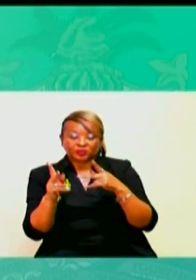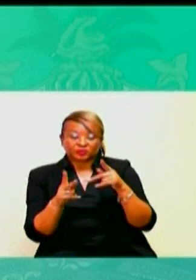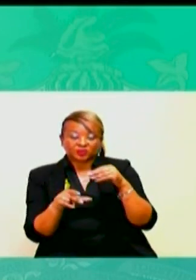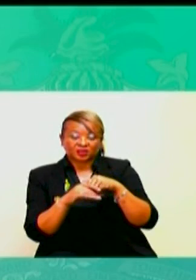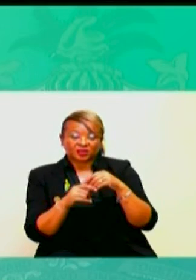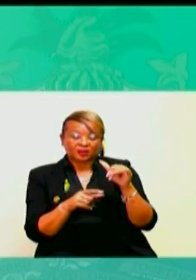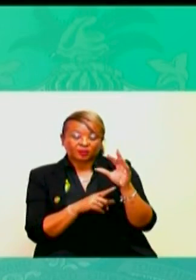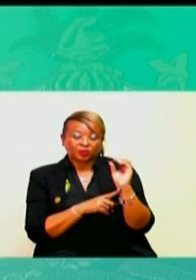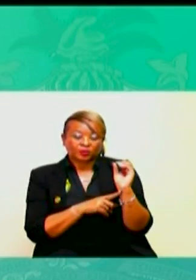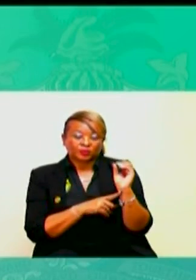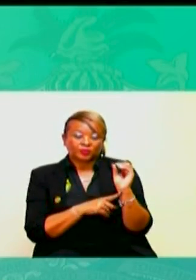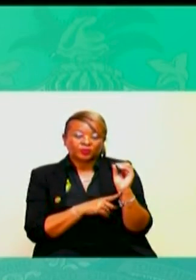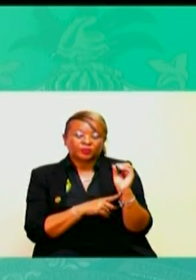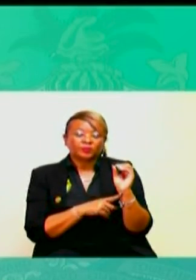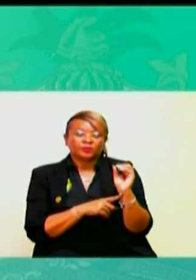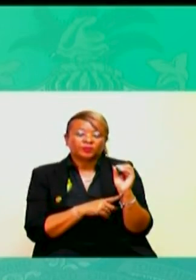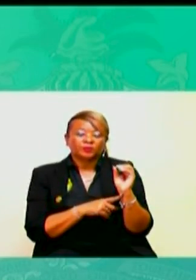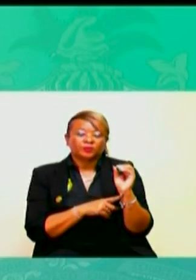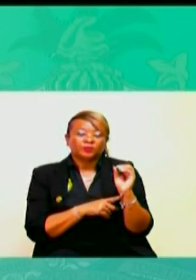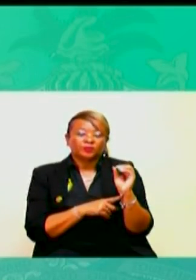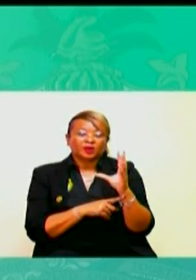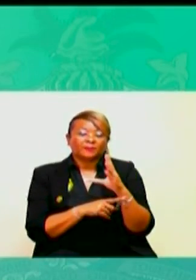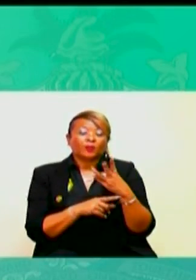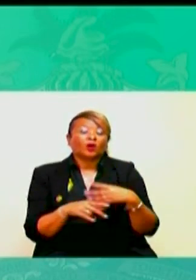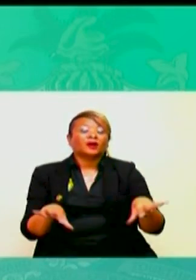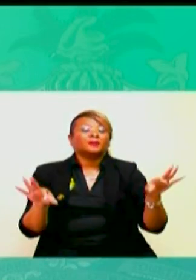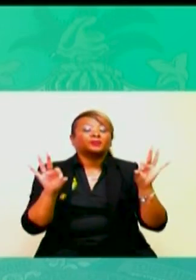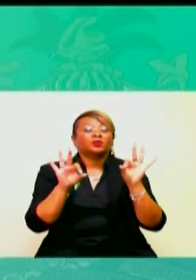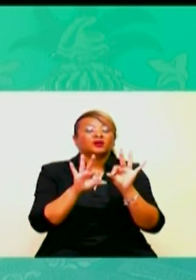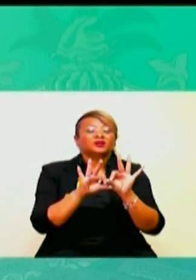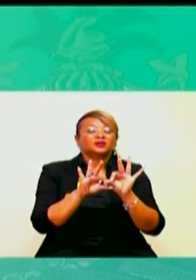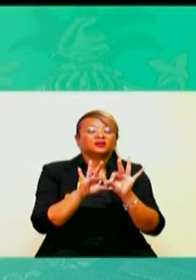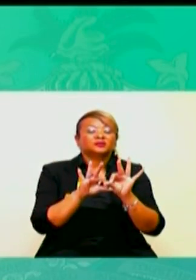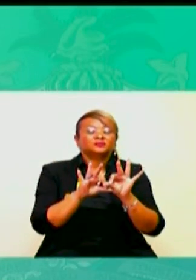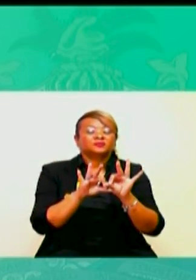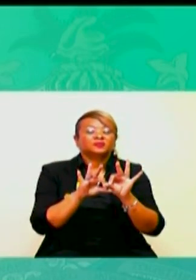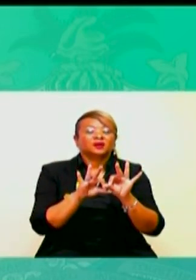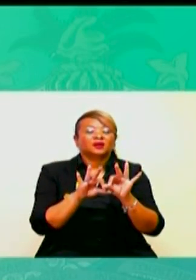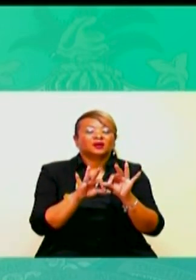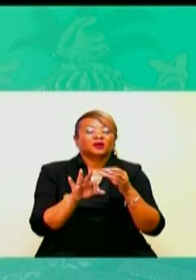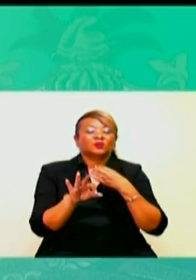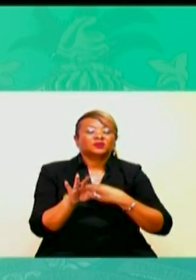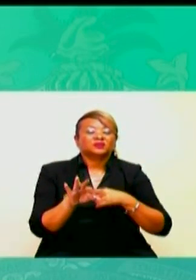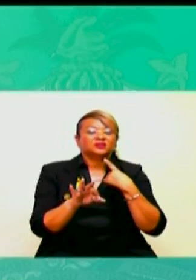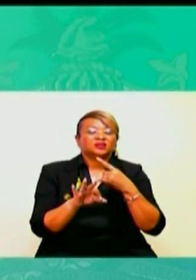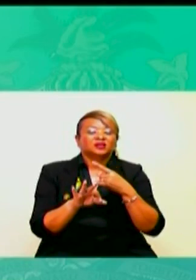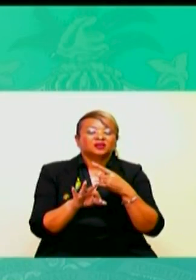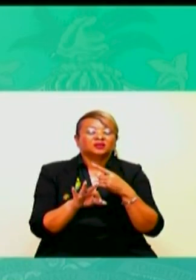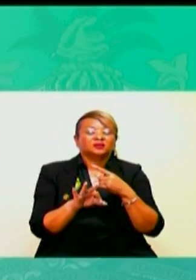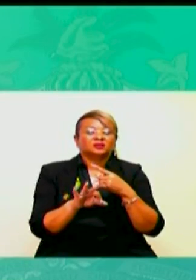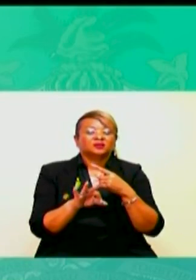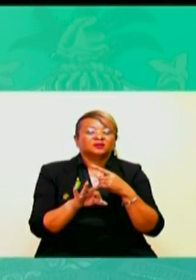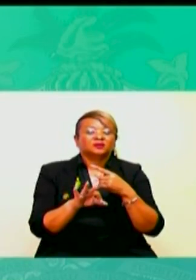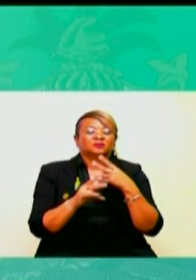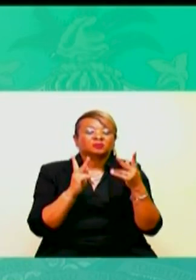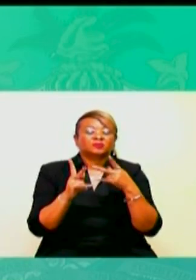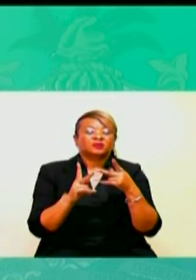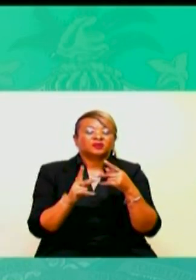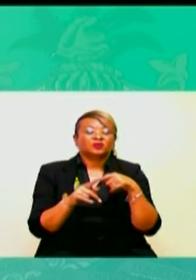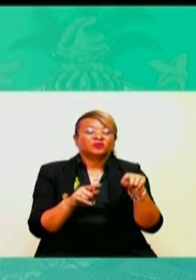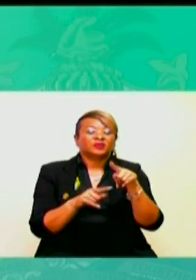Abaco. And more importantly, I would wish to point to Mr. Roll. Those are stuff that I pointed out